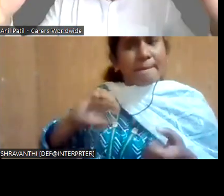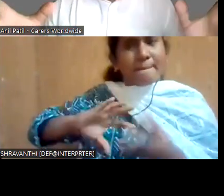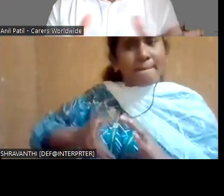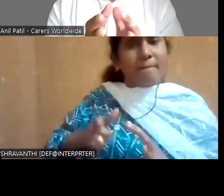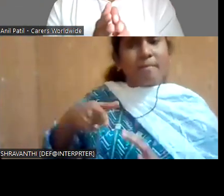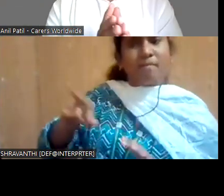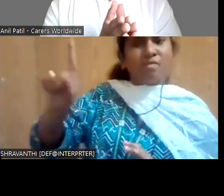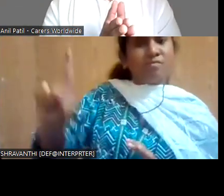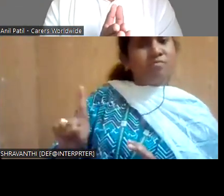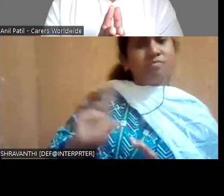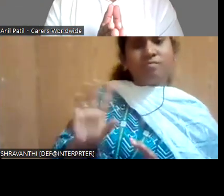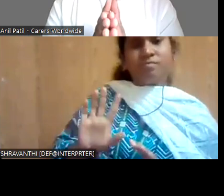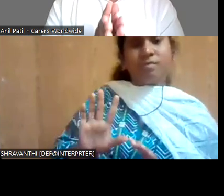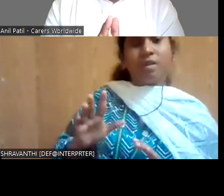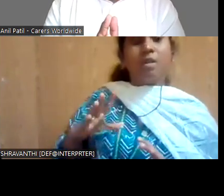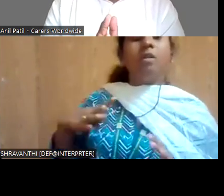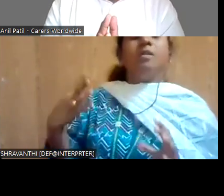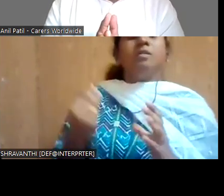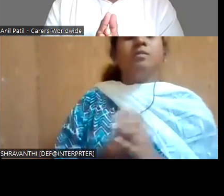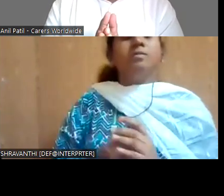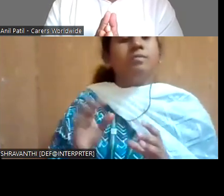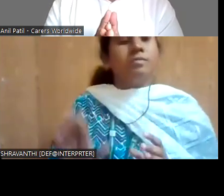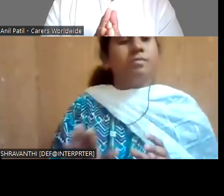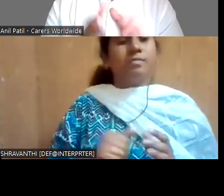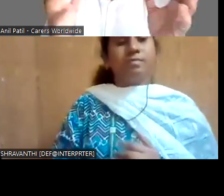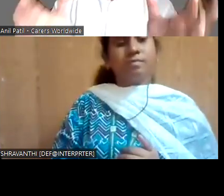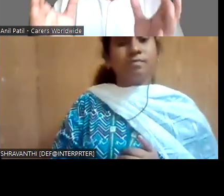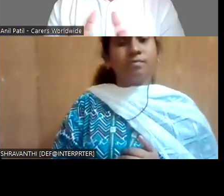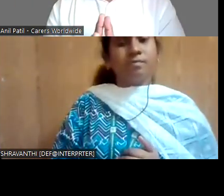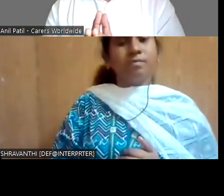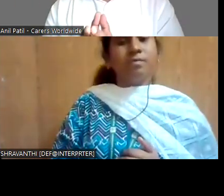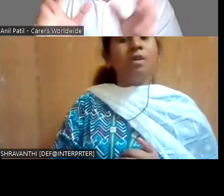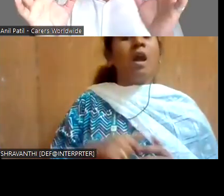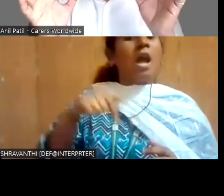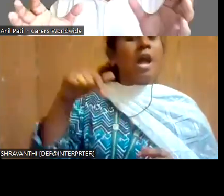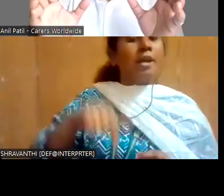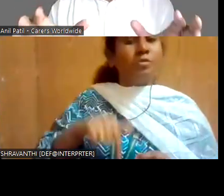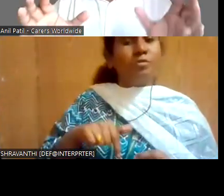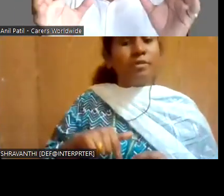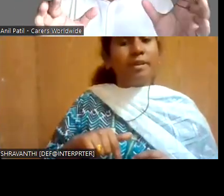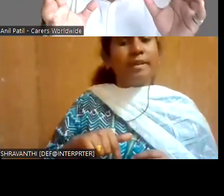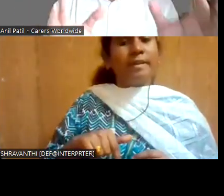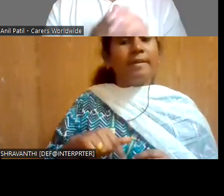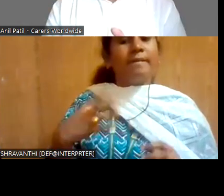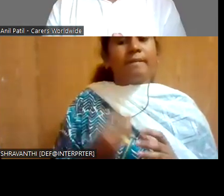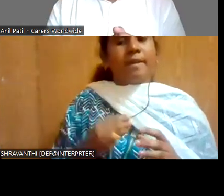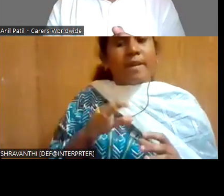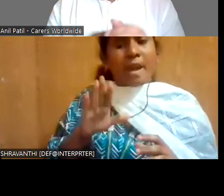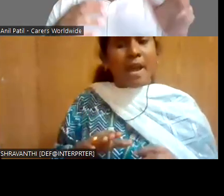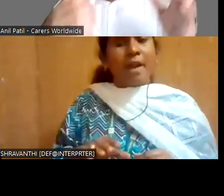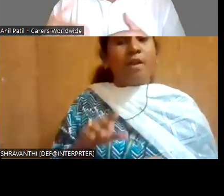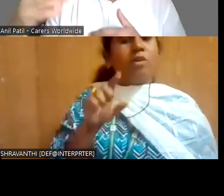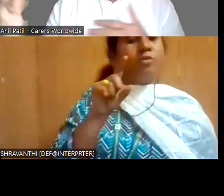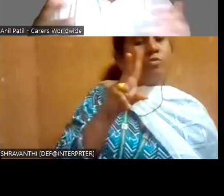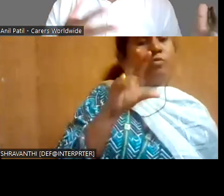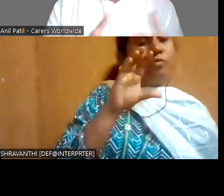and connecting with other carers in similar situations. And today we have more than 1,200 such groups have been promoted